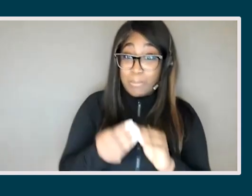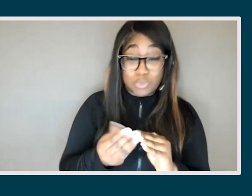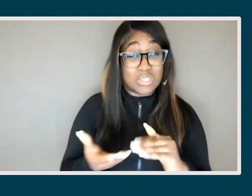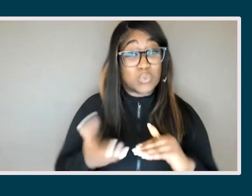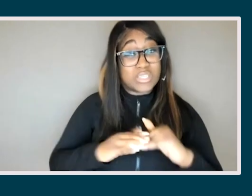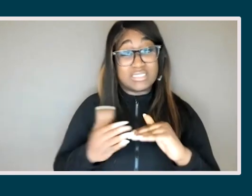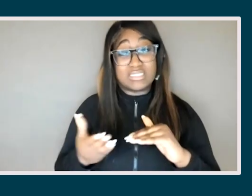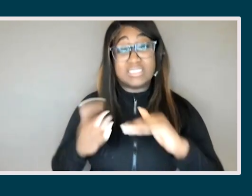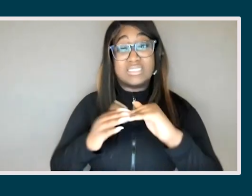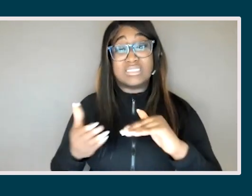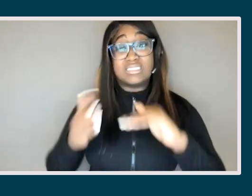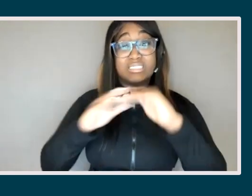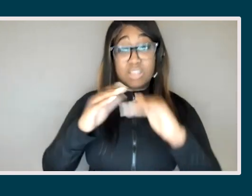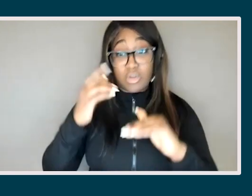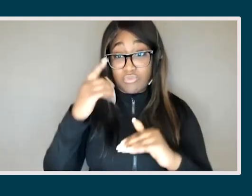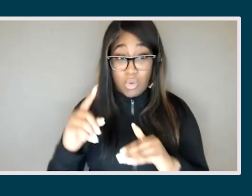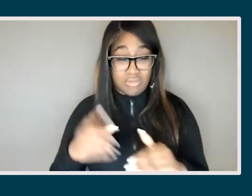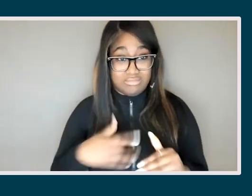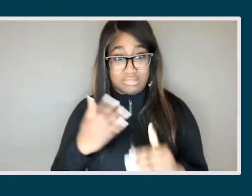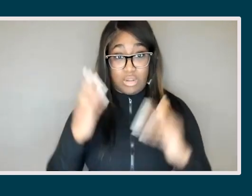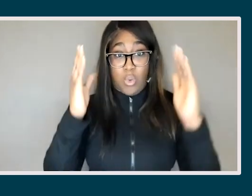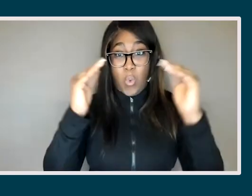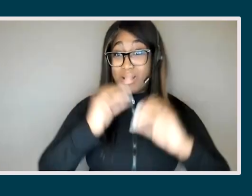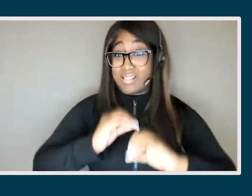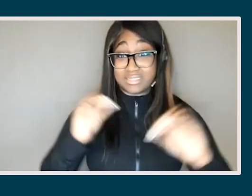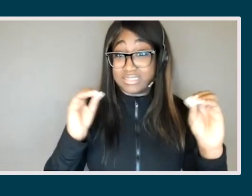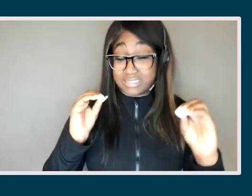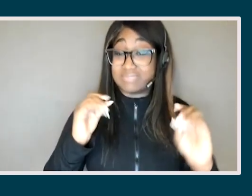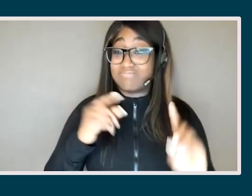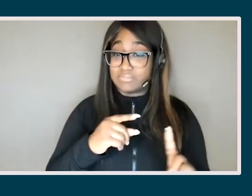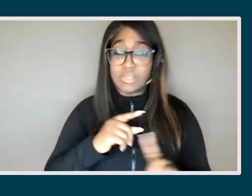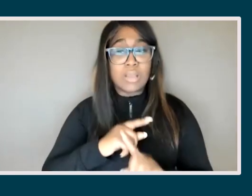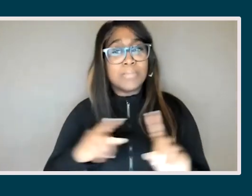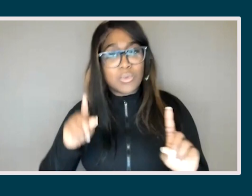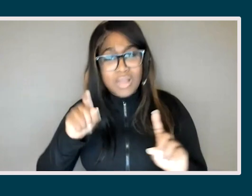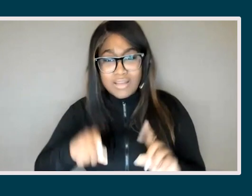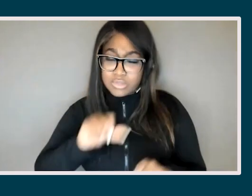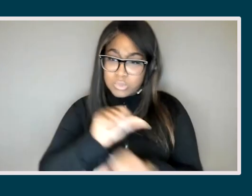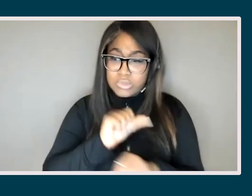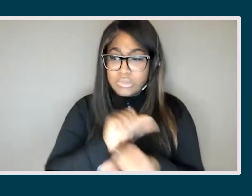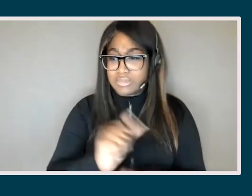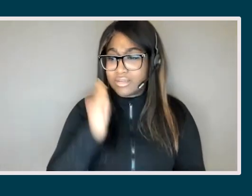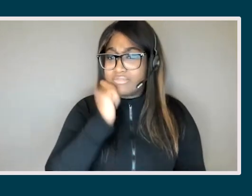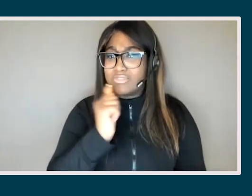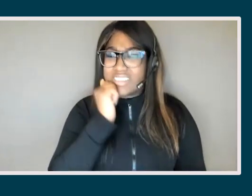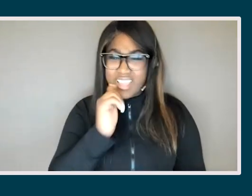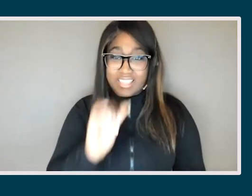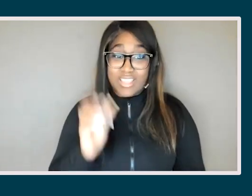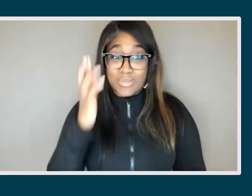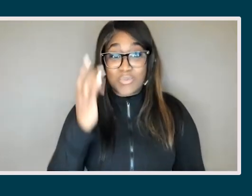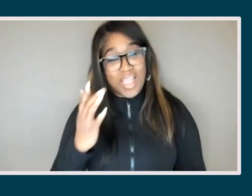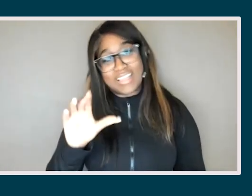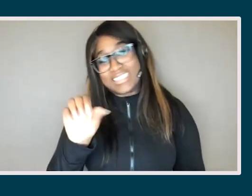for hopelessness. But we have to do our work every day, which is why I'm